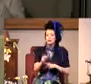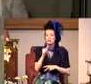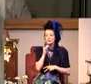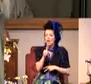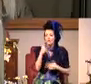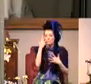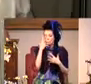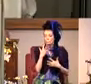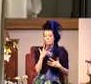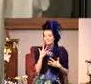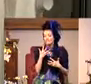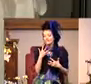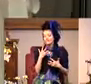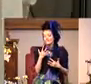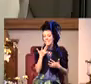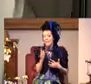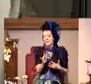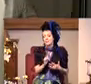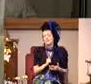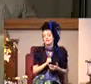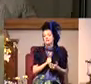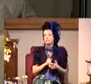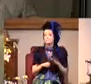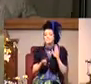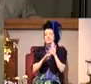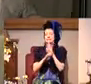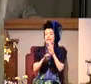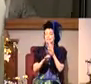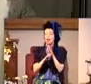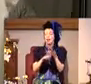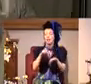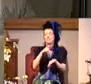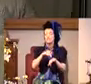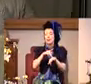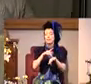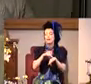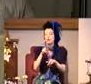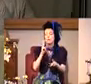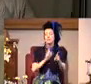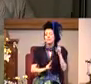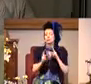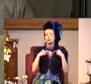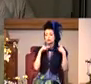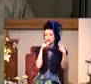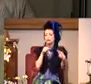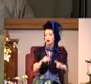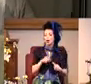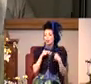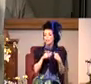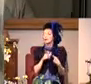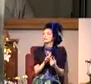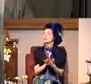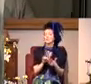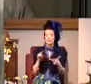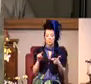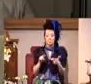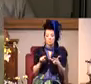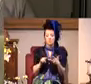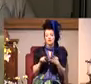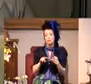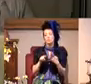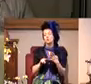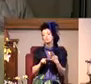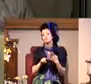trafficking that continues to happen globally and affects us around the world, to think about the way in which our